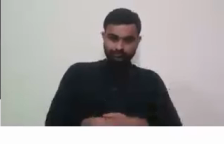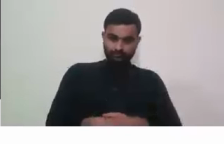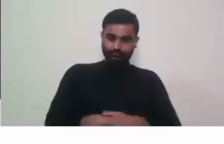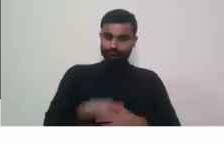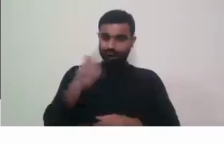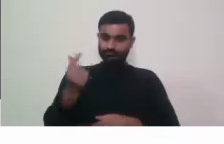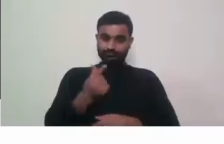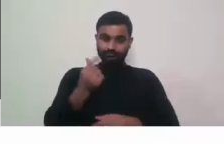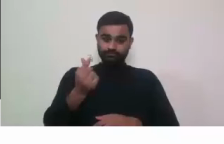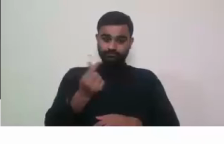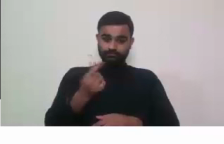using rappers and